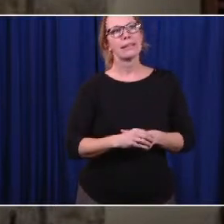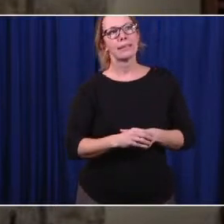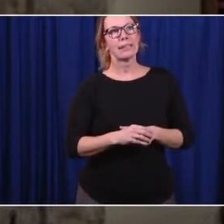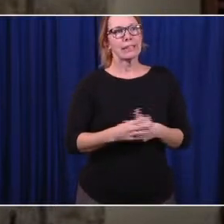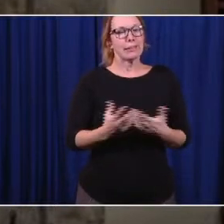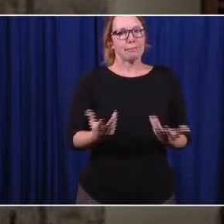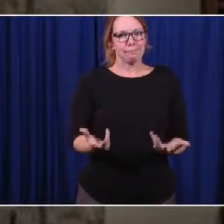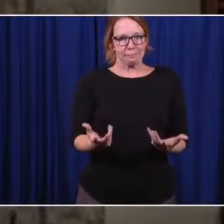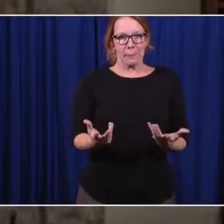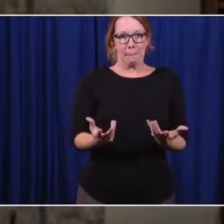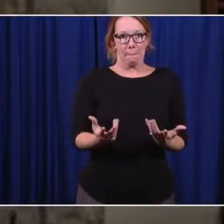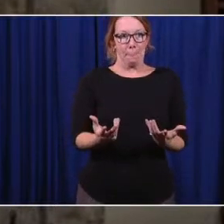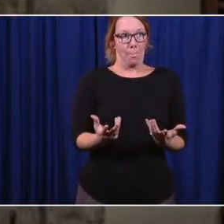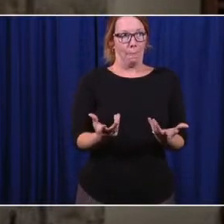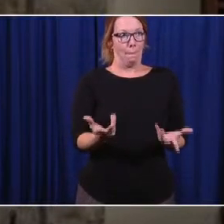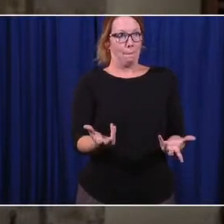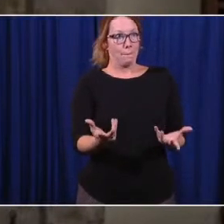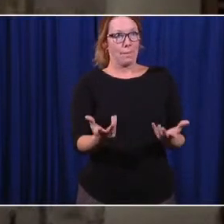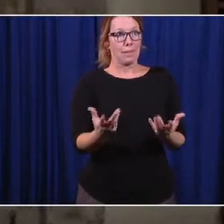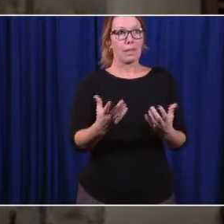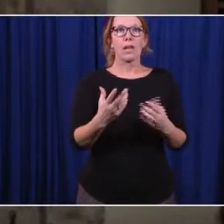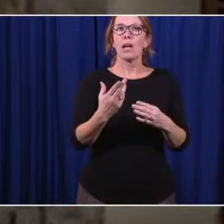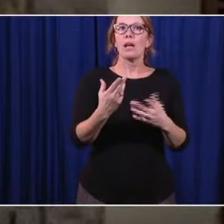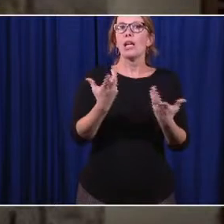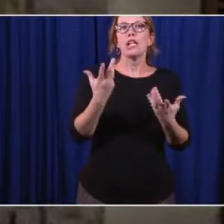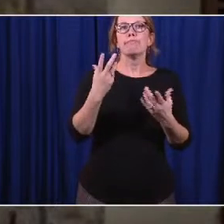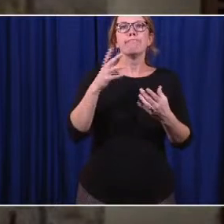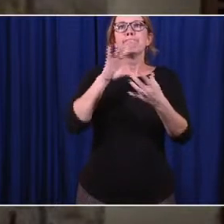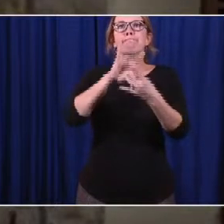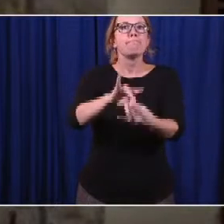Look at all the things we can do to stay in contact with our loved ones.